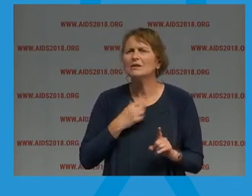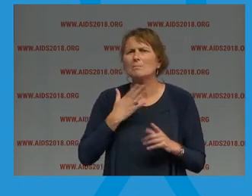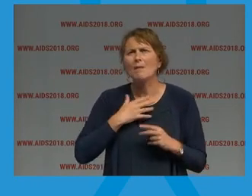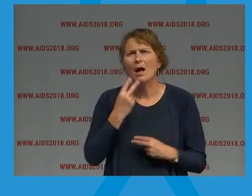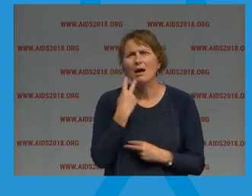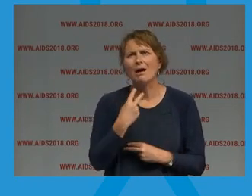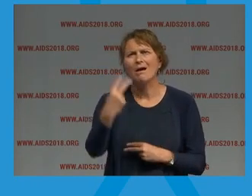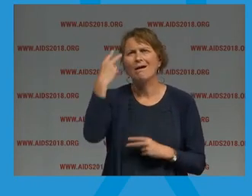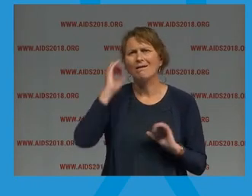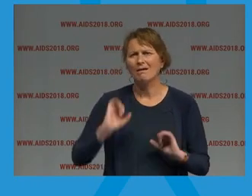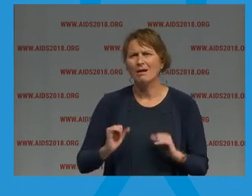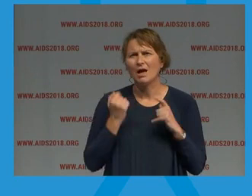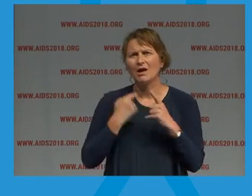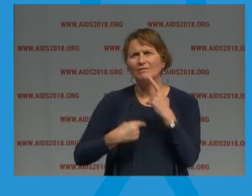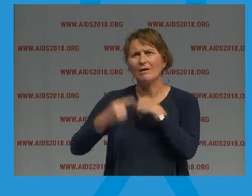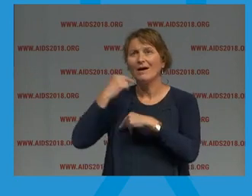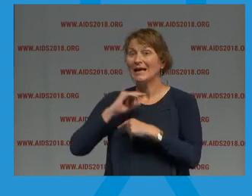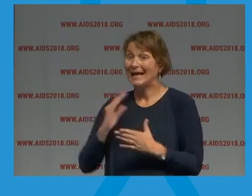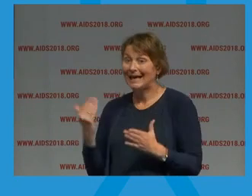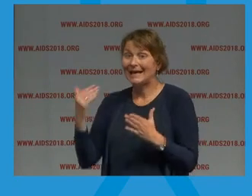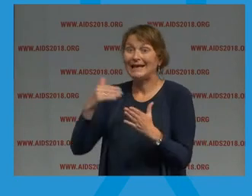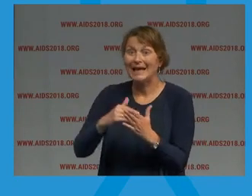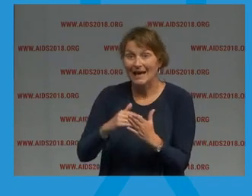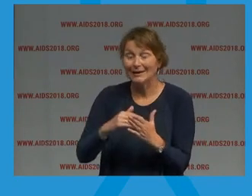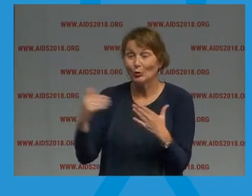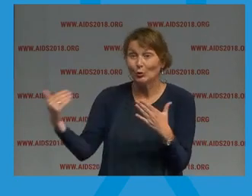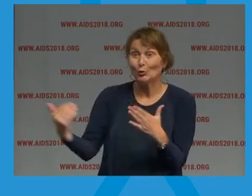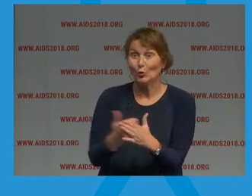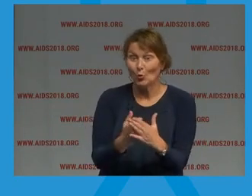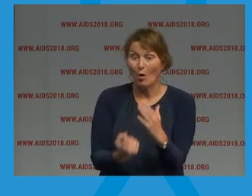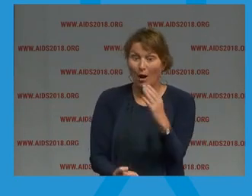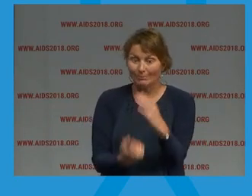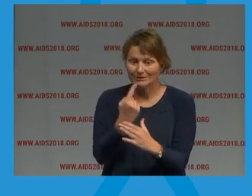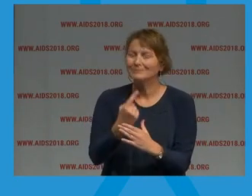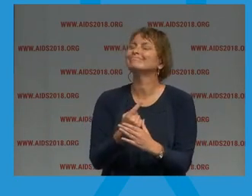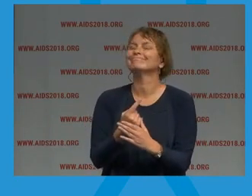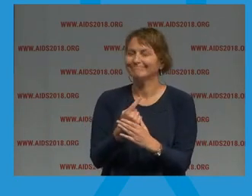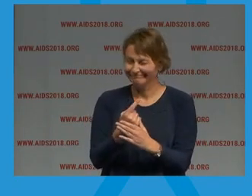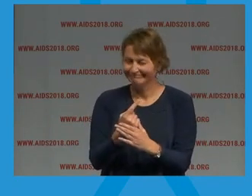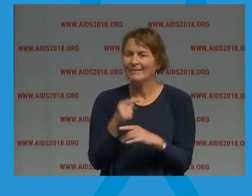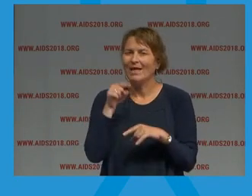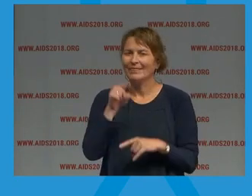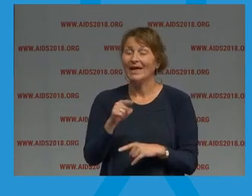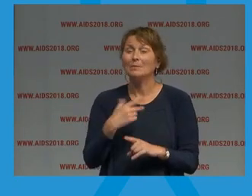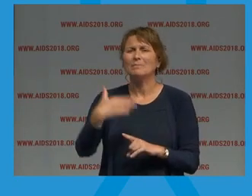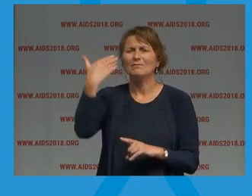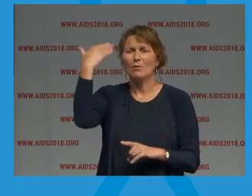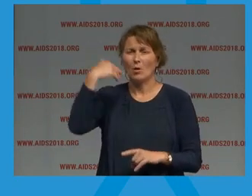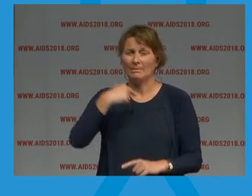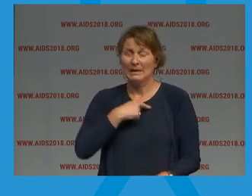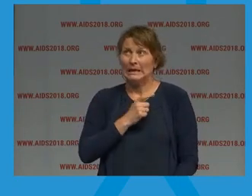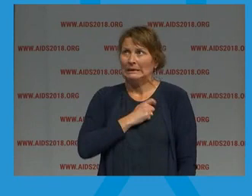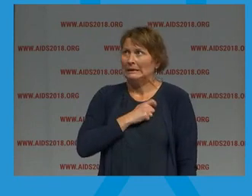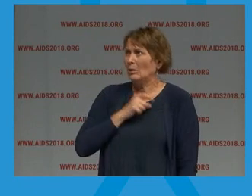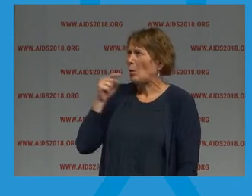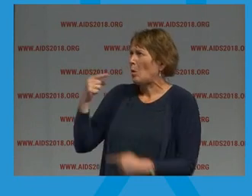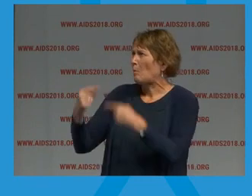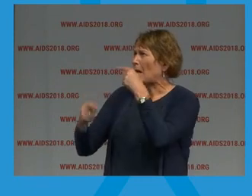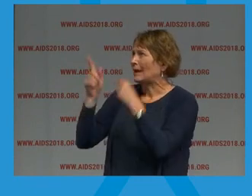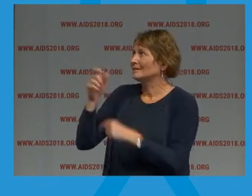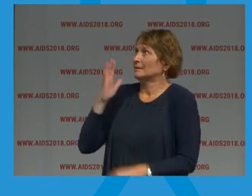lived, I would rewind and remove that fear that I had of politicians way